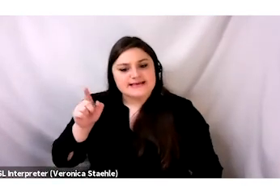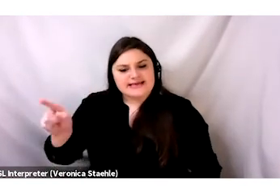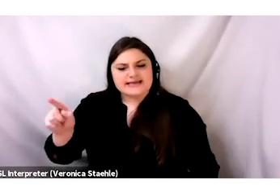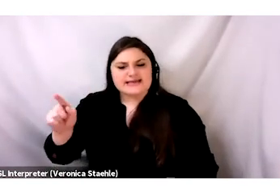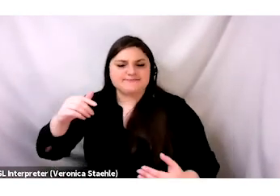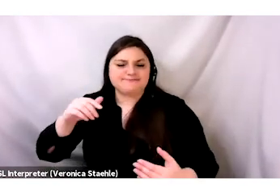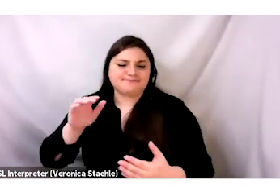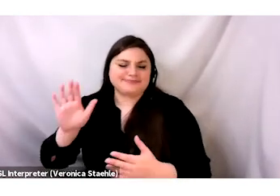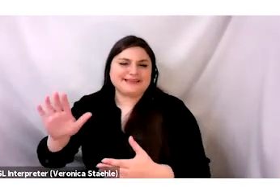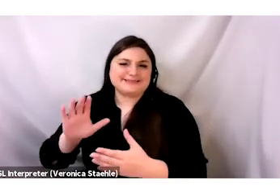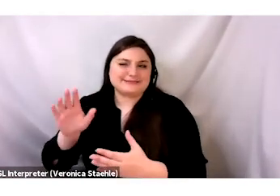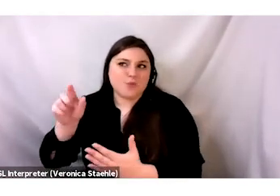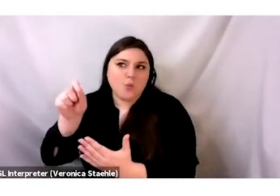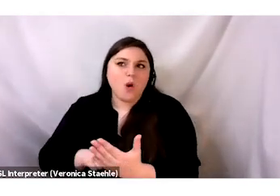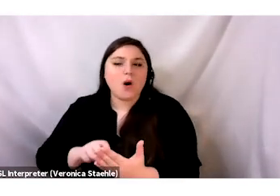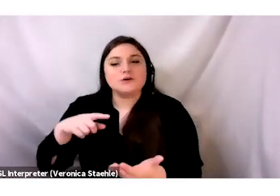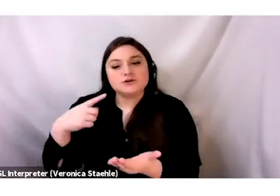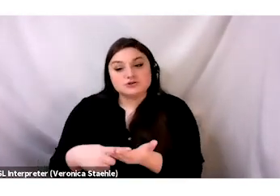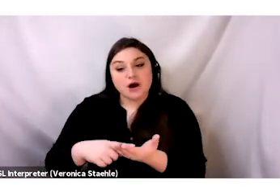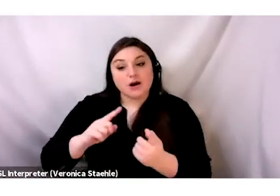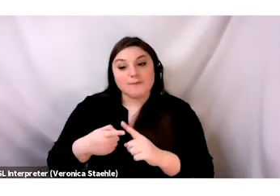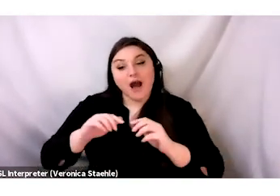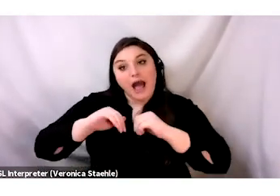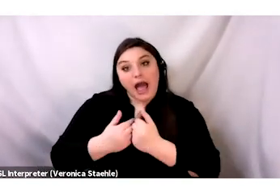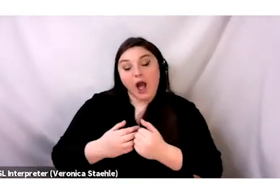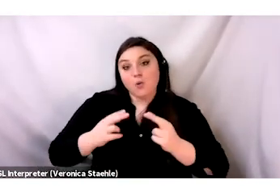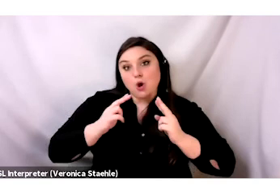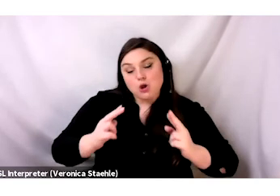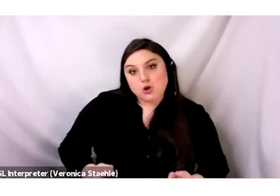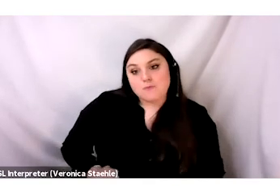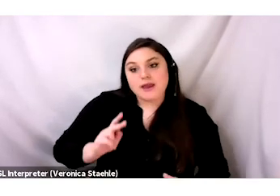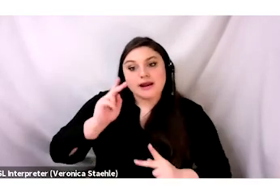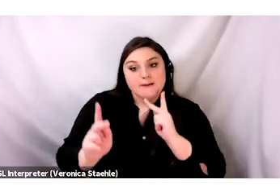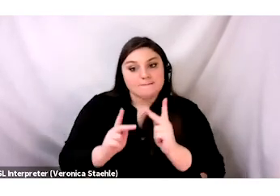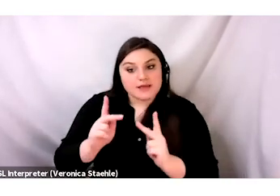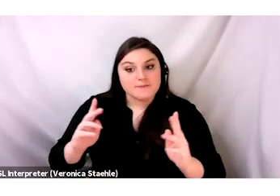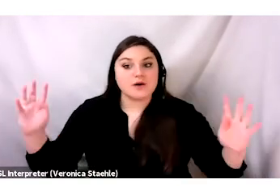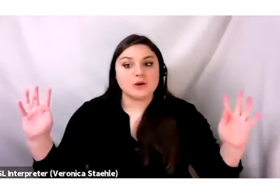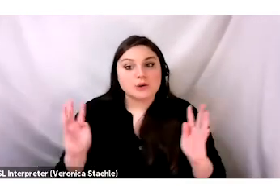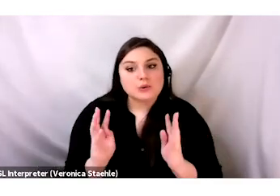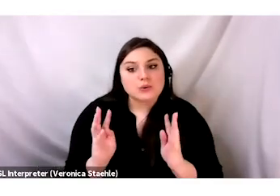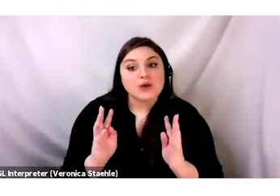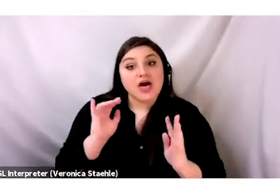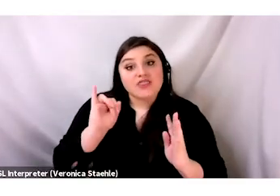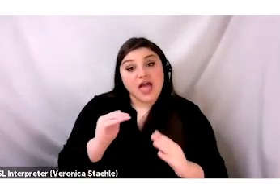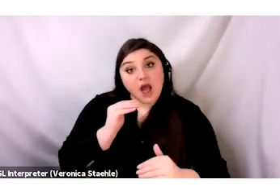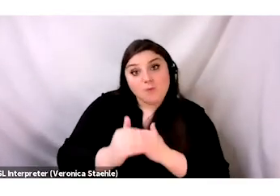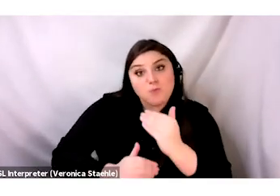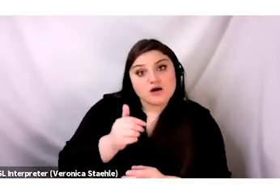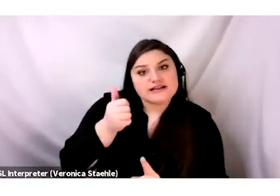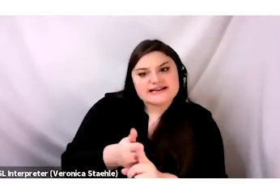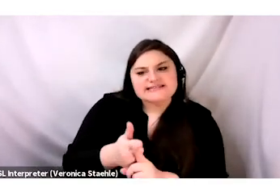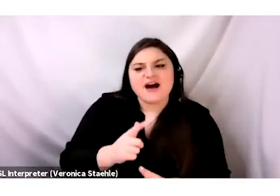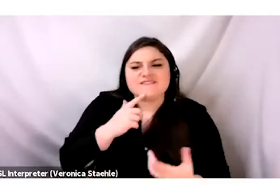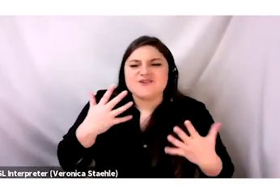talks about how he really sees the coming together of humanity as